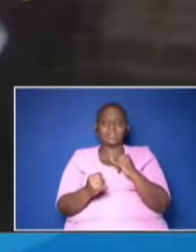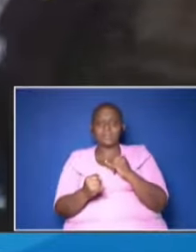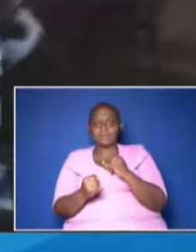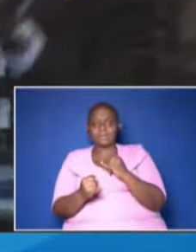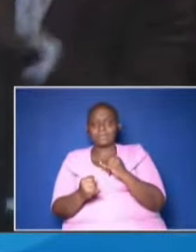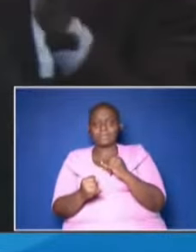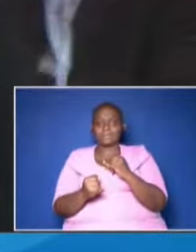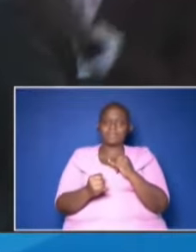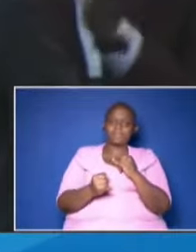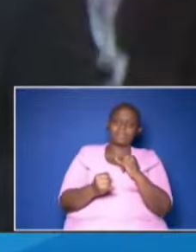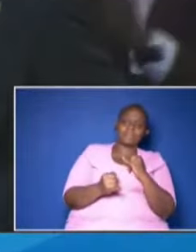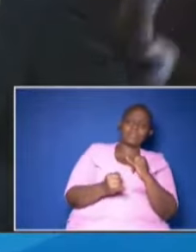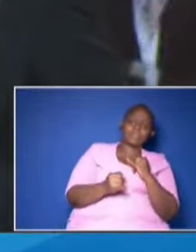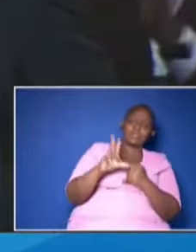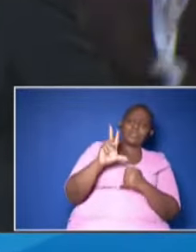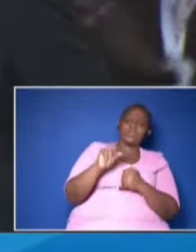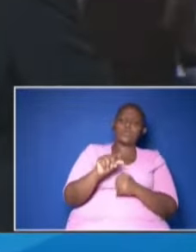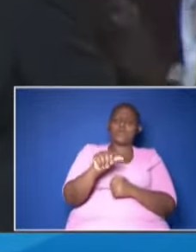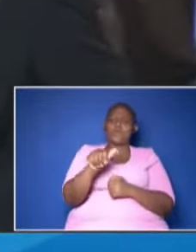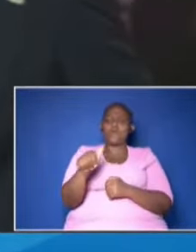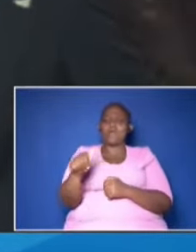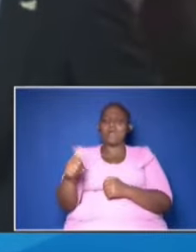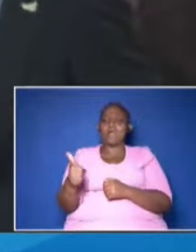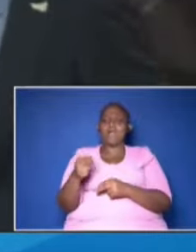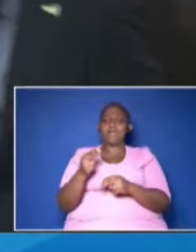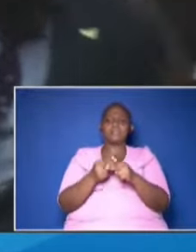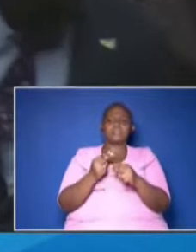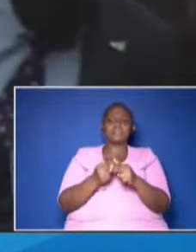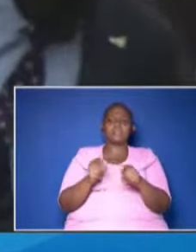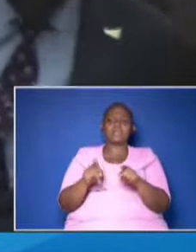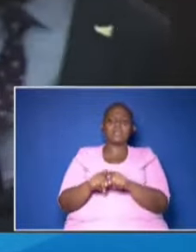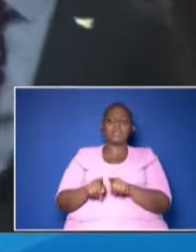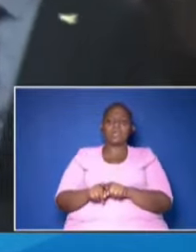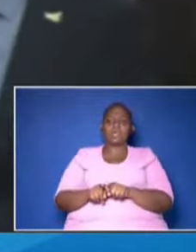hands to no want a name